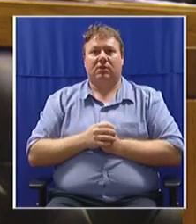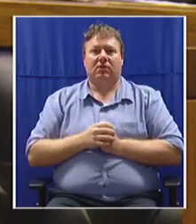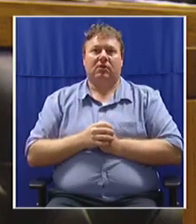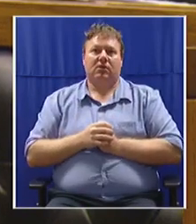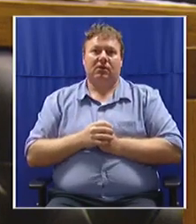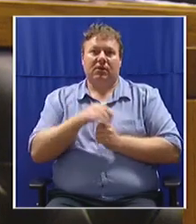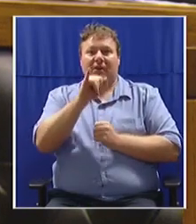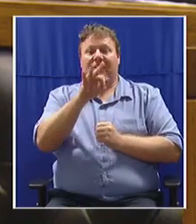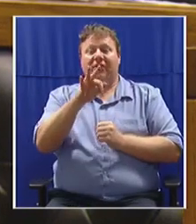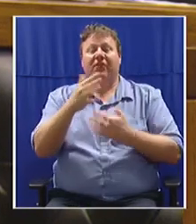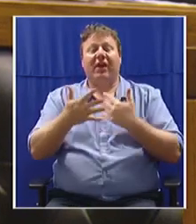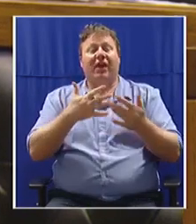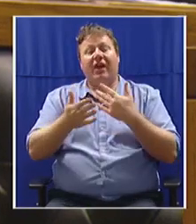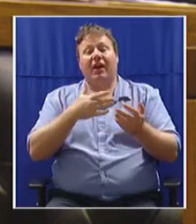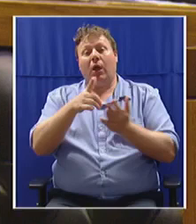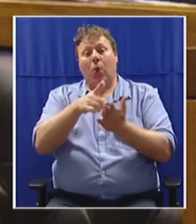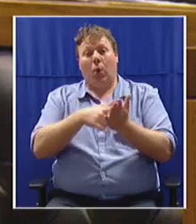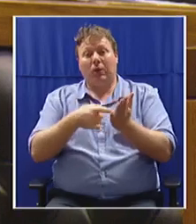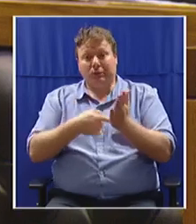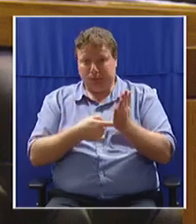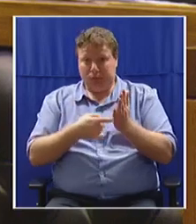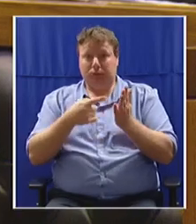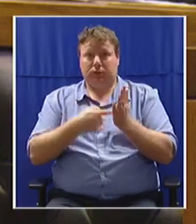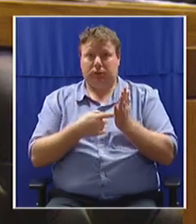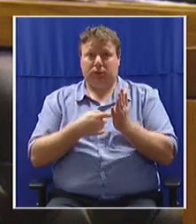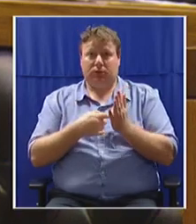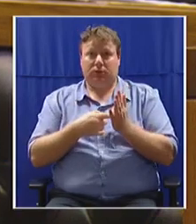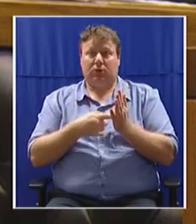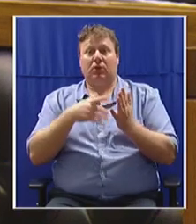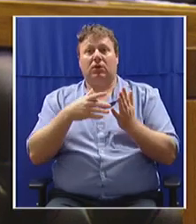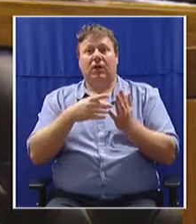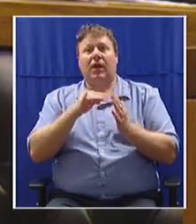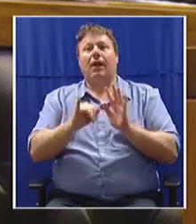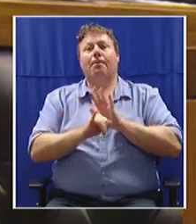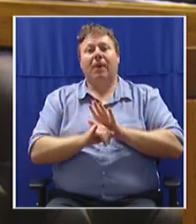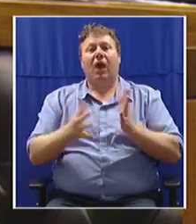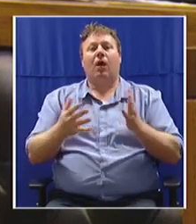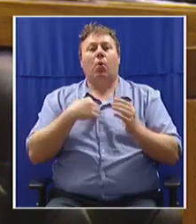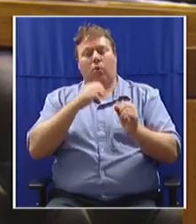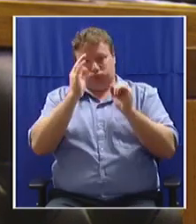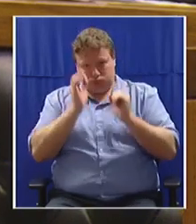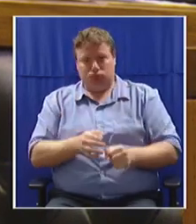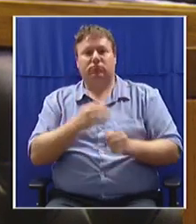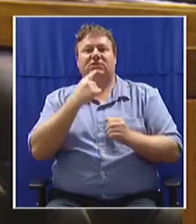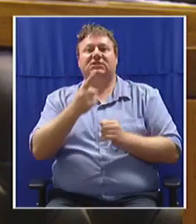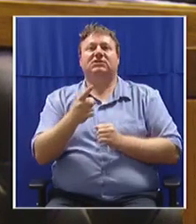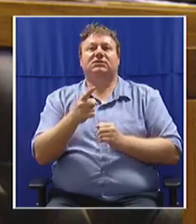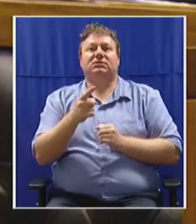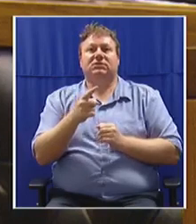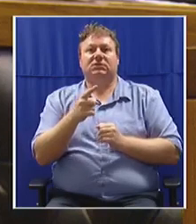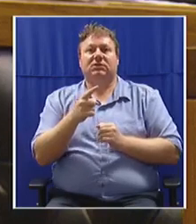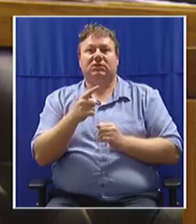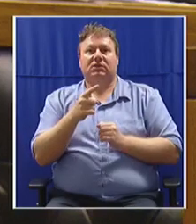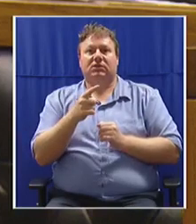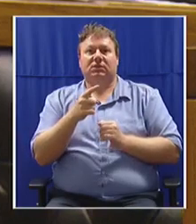If any law expressly or by implication requires that Department of State, other than